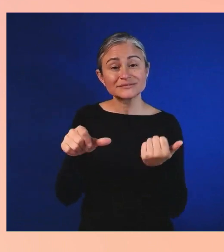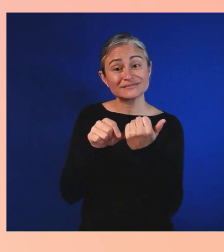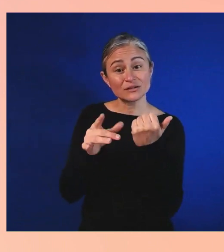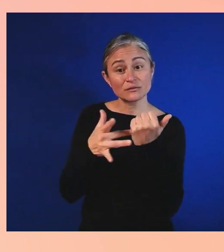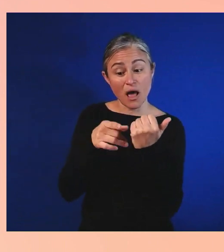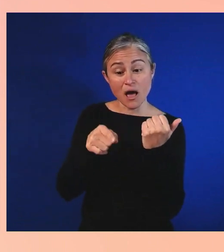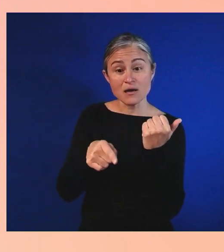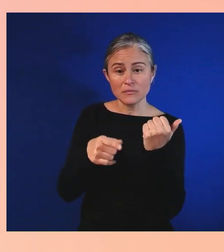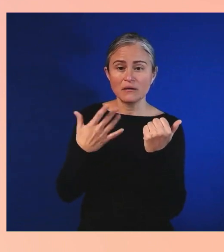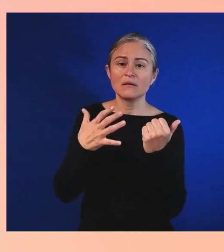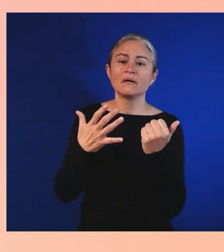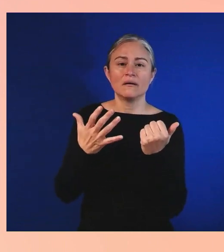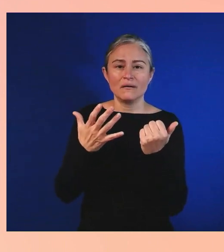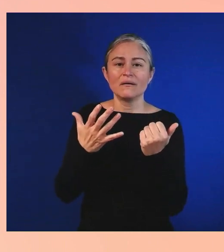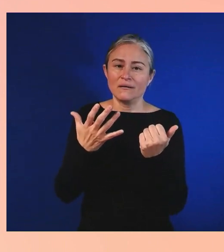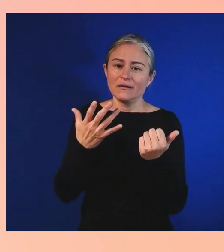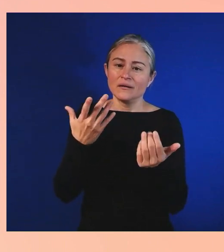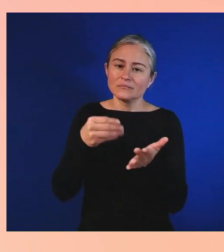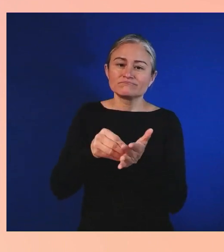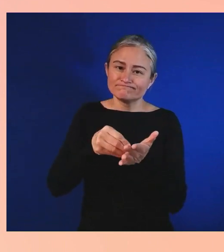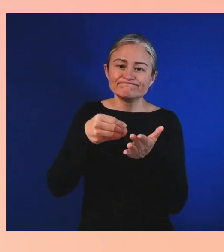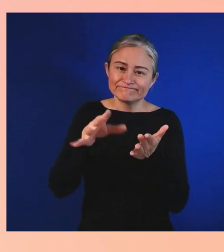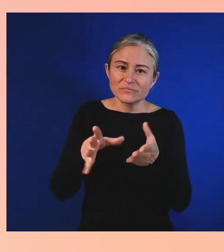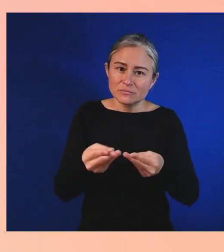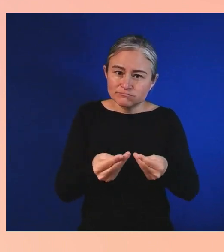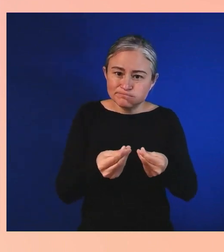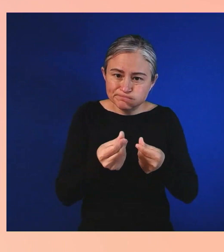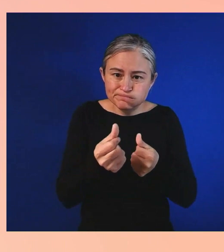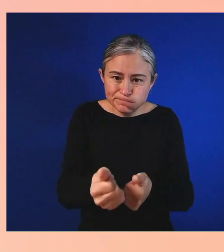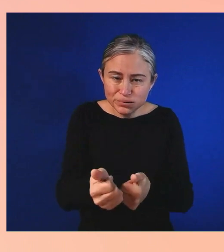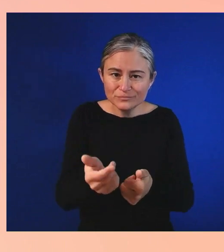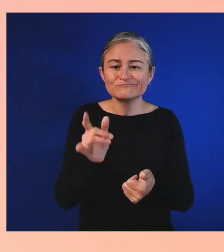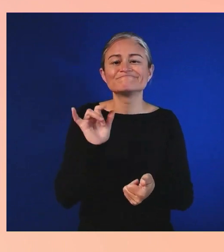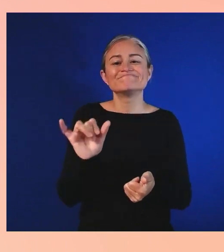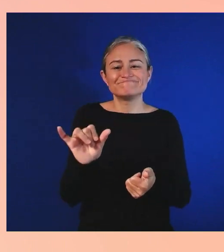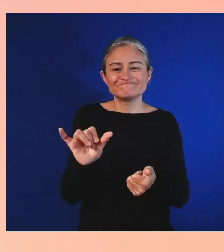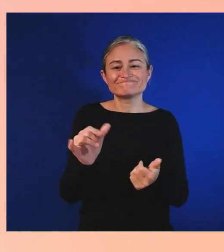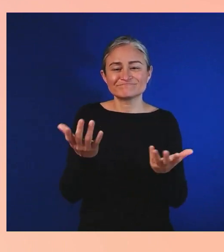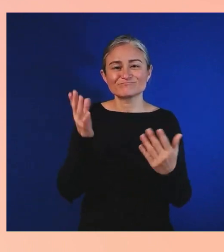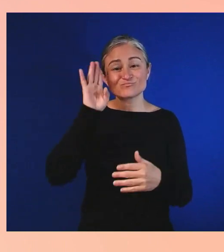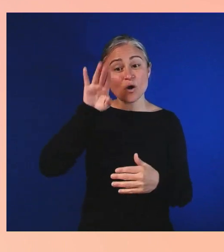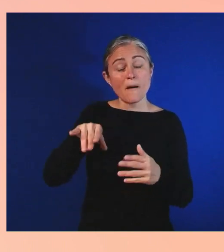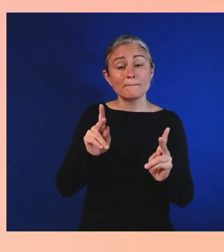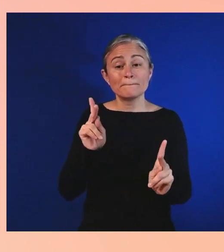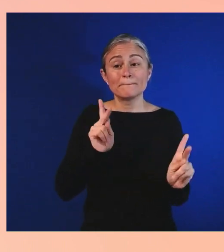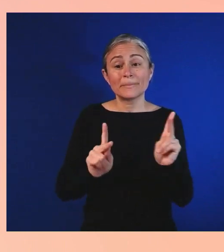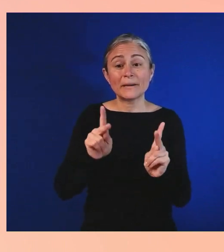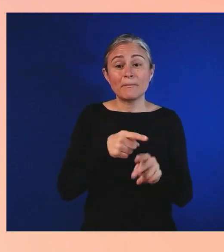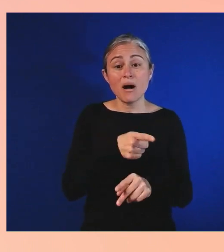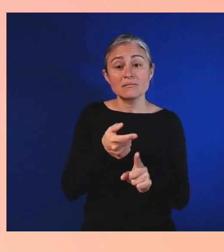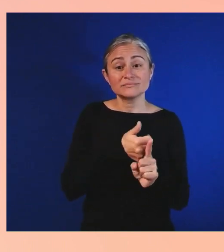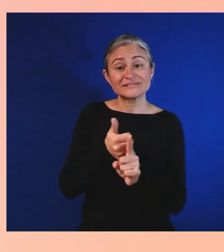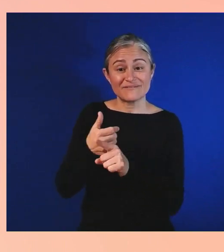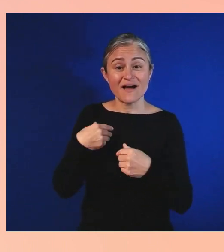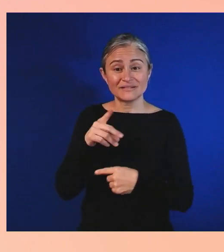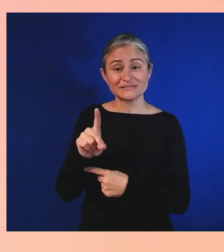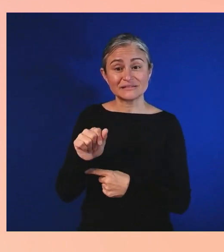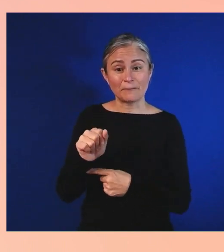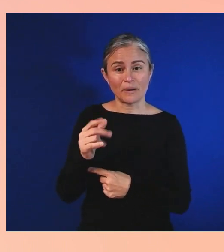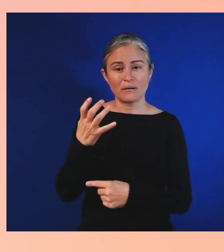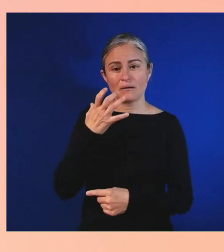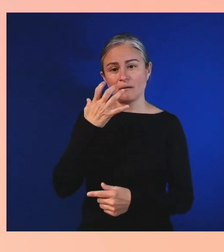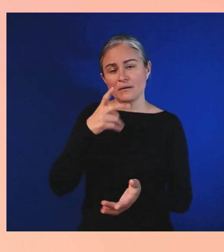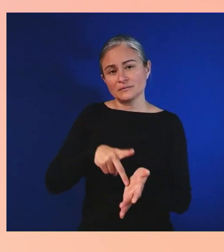more likely to live in poverty. They're, in fact, more than twice as likely to live in poverty than people without disabilities. And